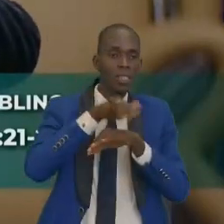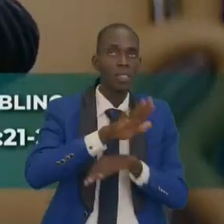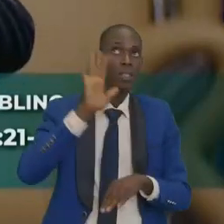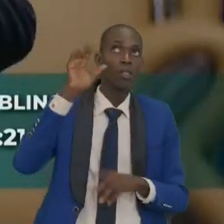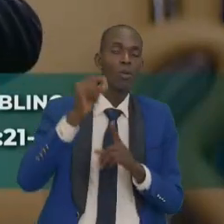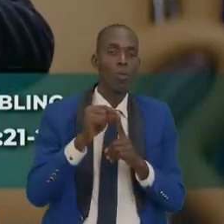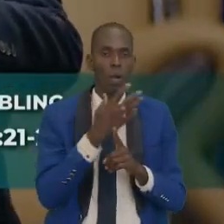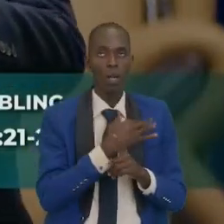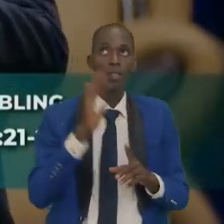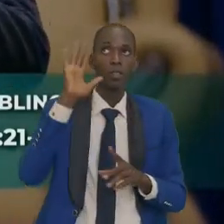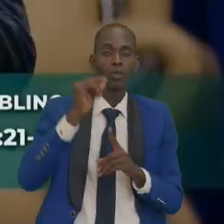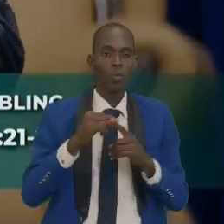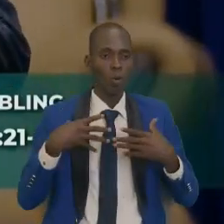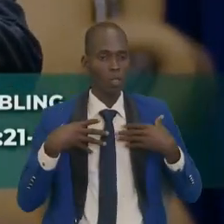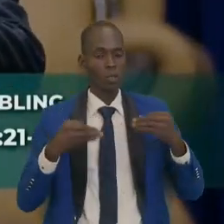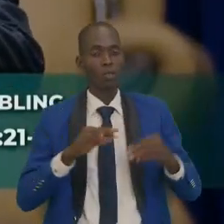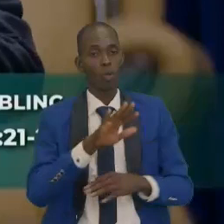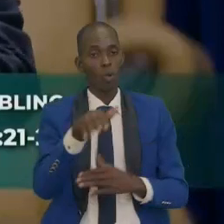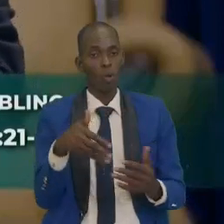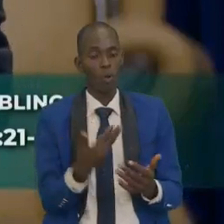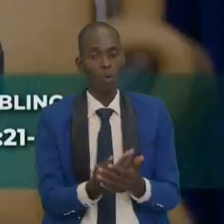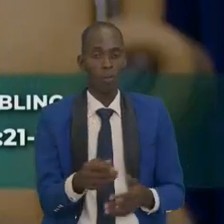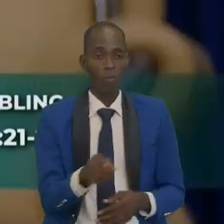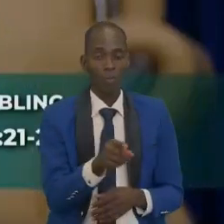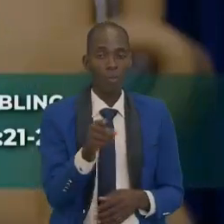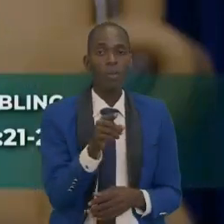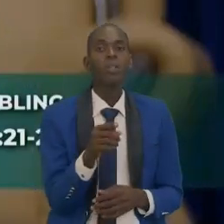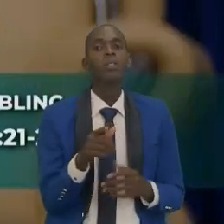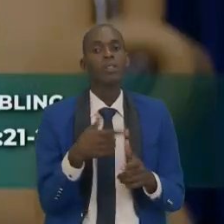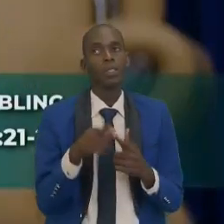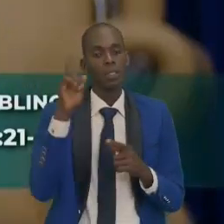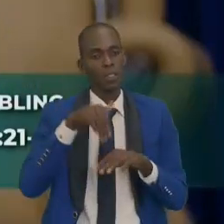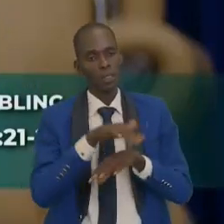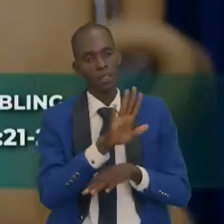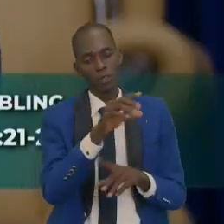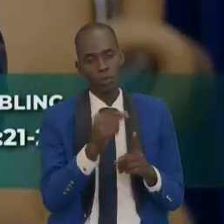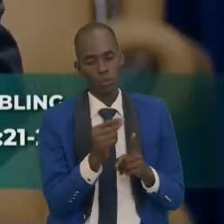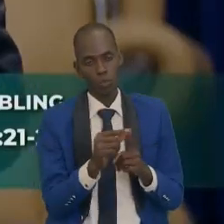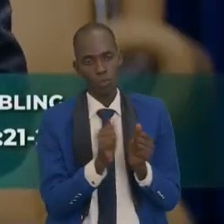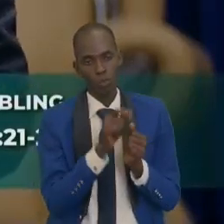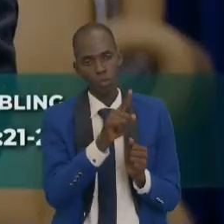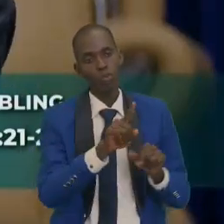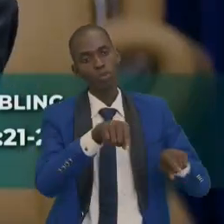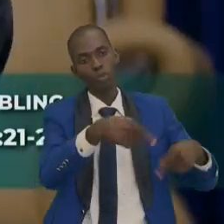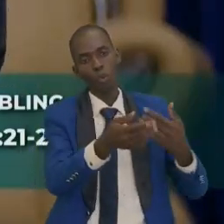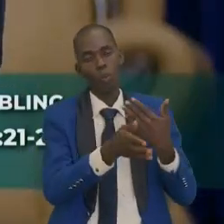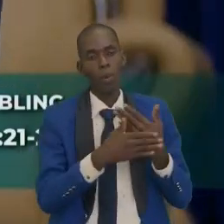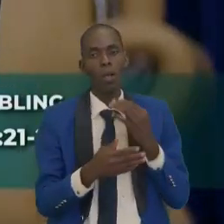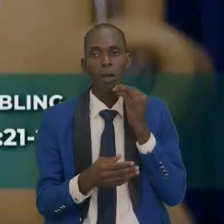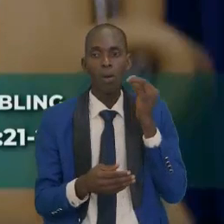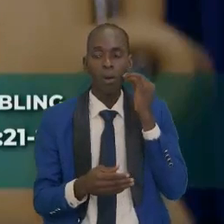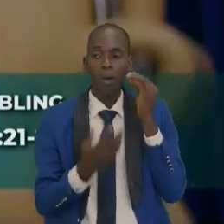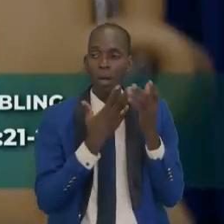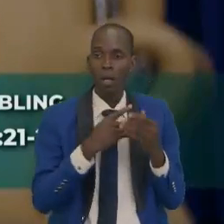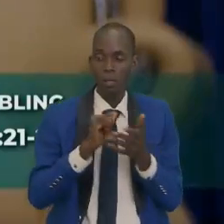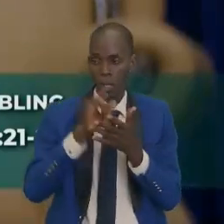them he's giving you the word go back home yeah and the man